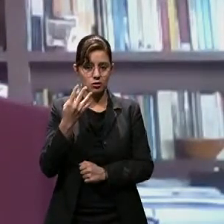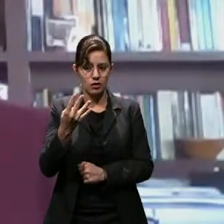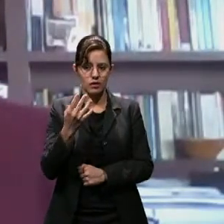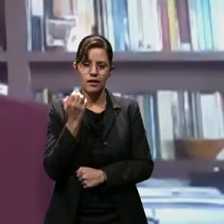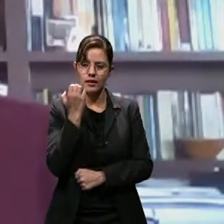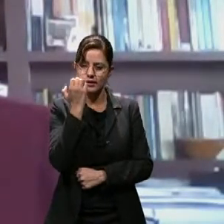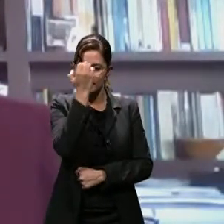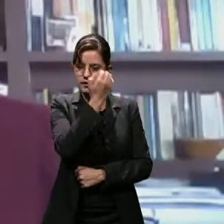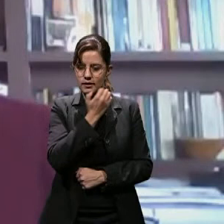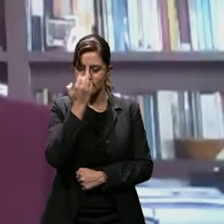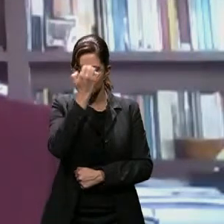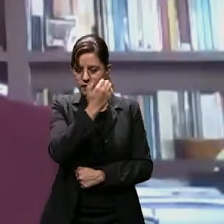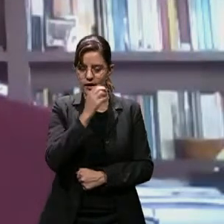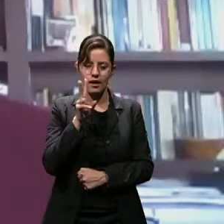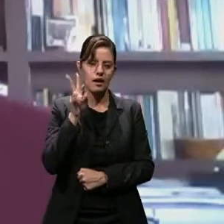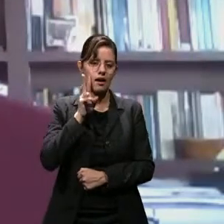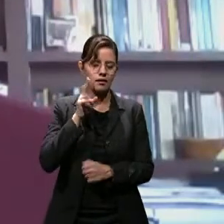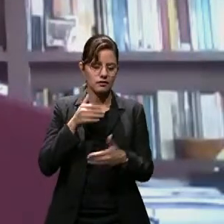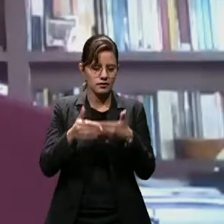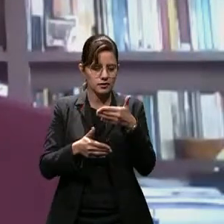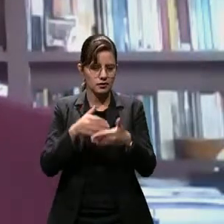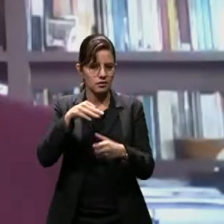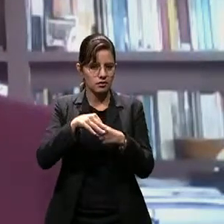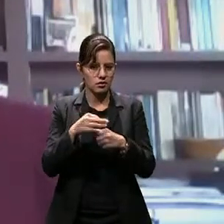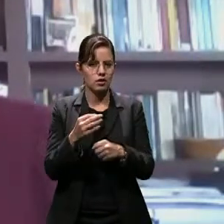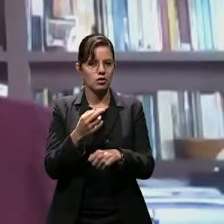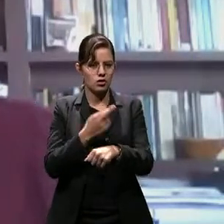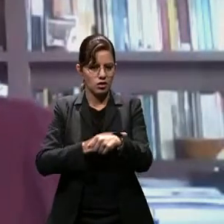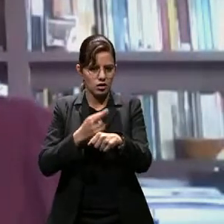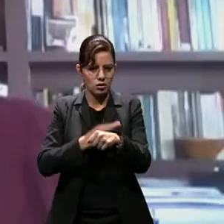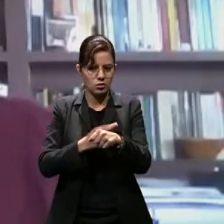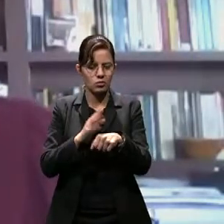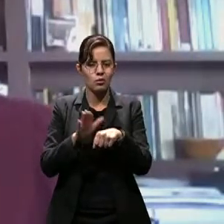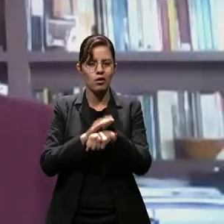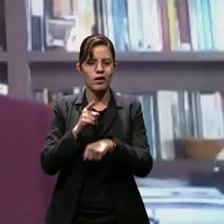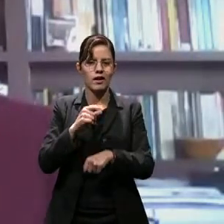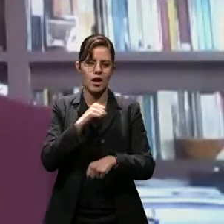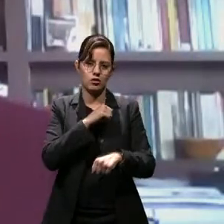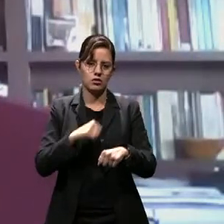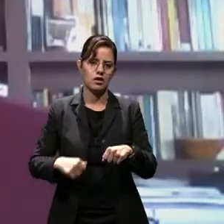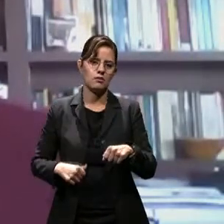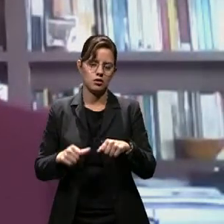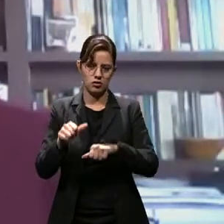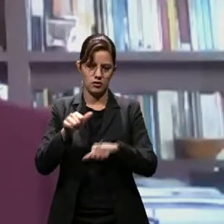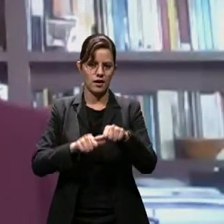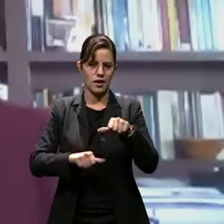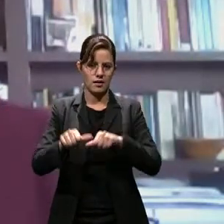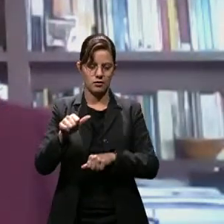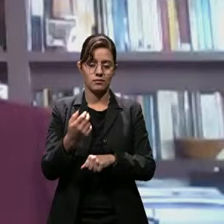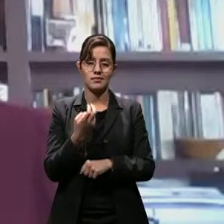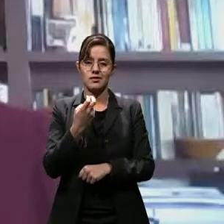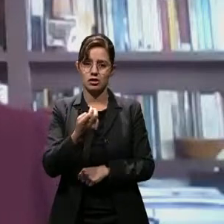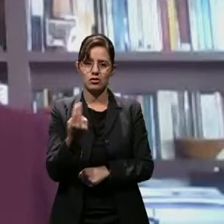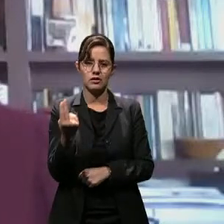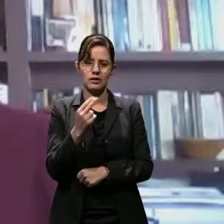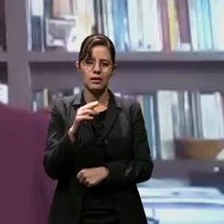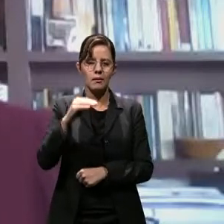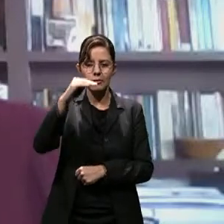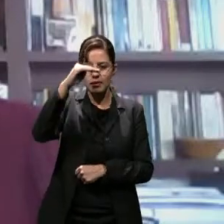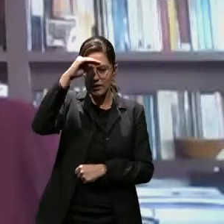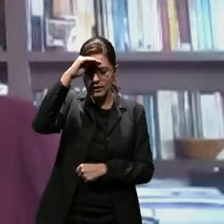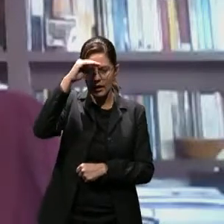and 2024, where we are renewing some of the major ships, for